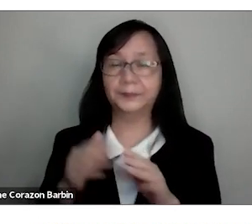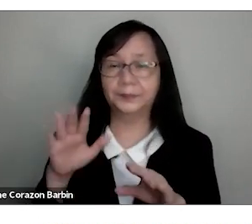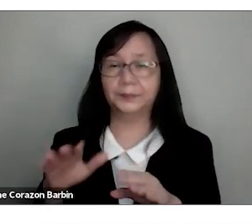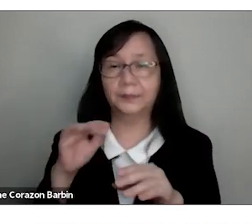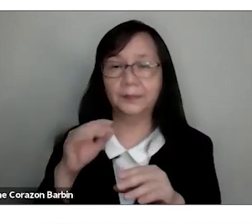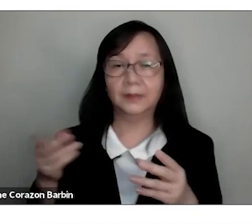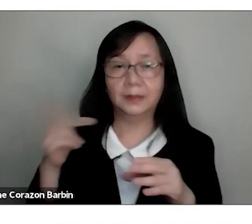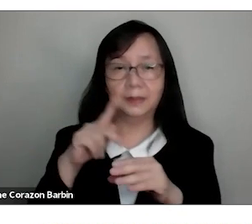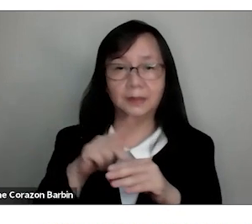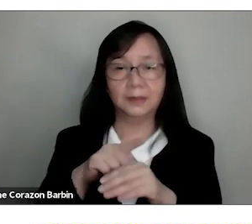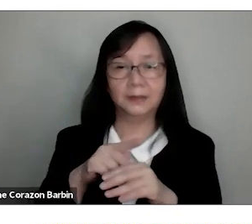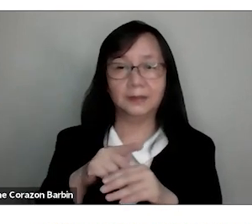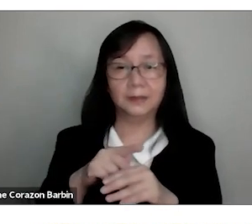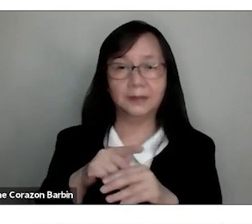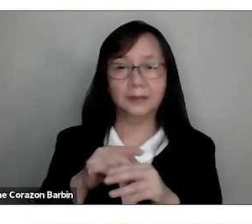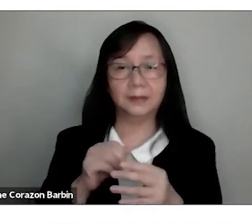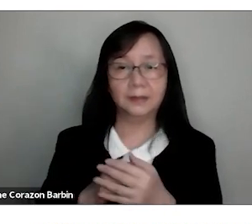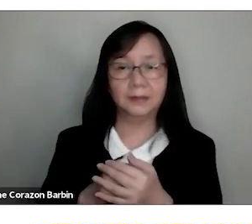please go back to